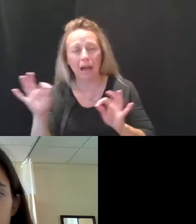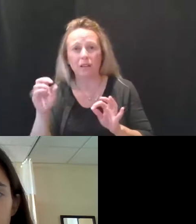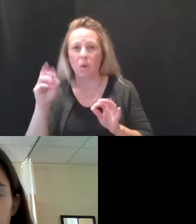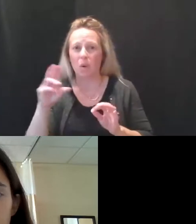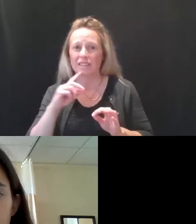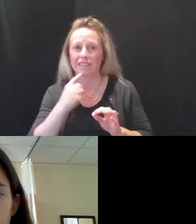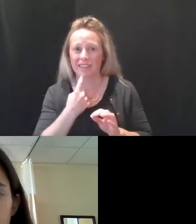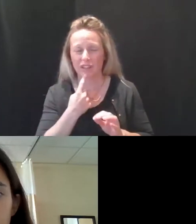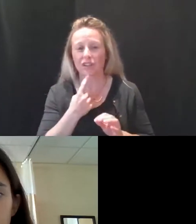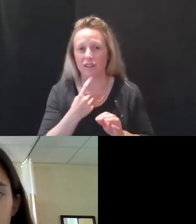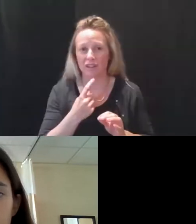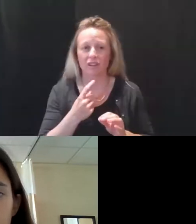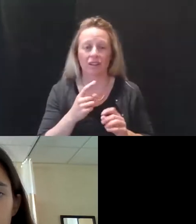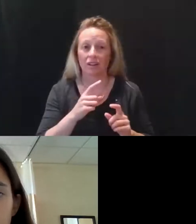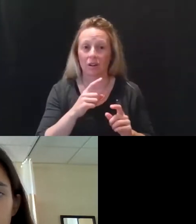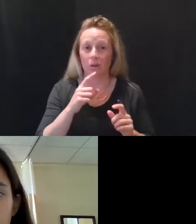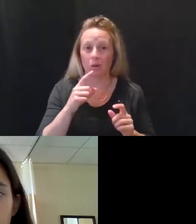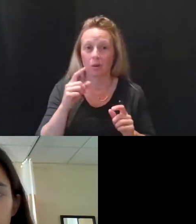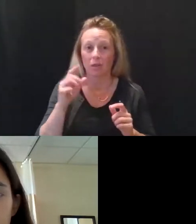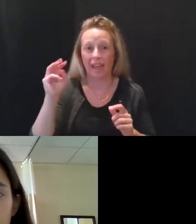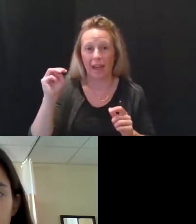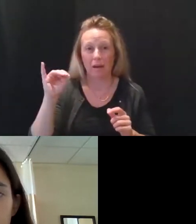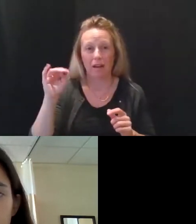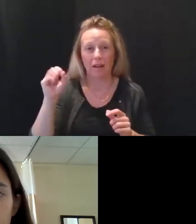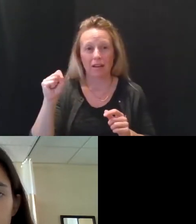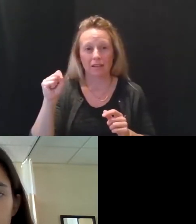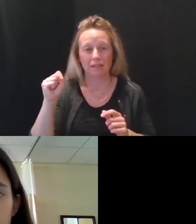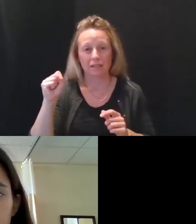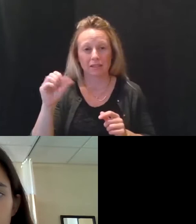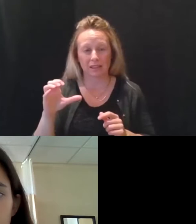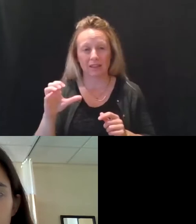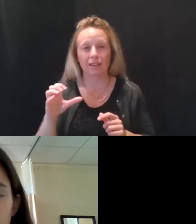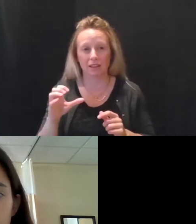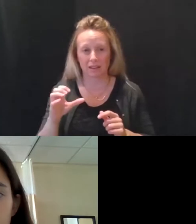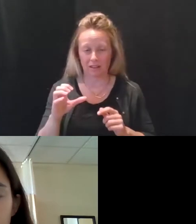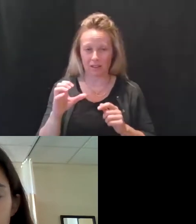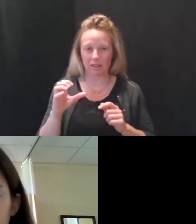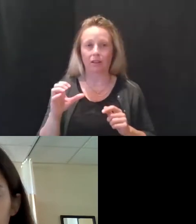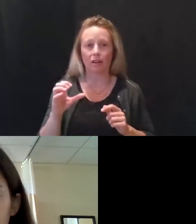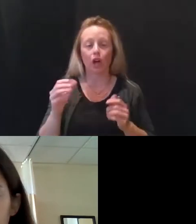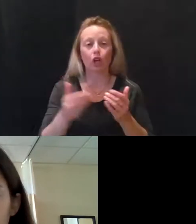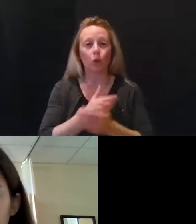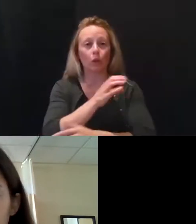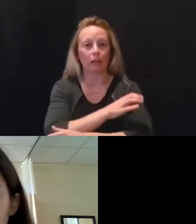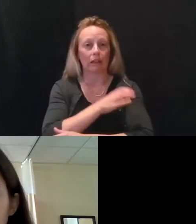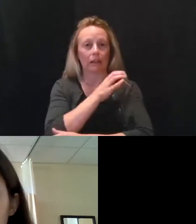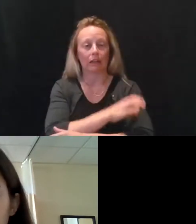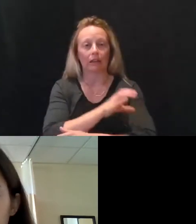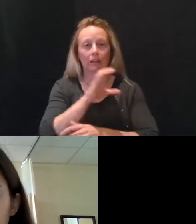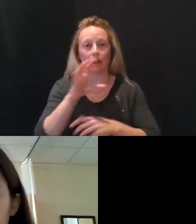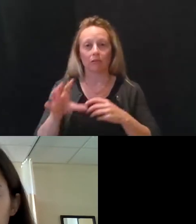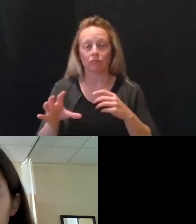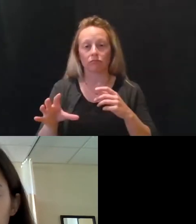the severe part of the spectrum. The MISC, which is another new clinical entity that came up with